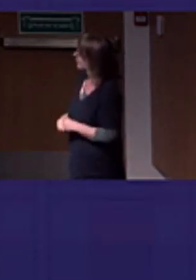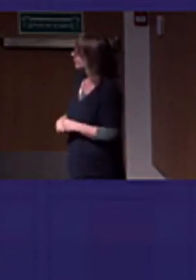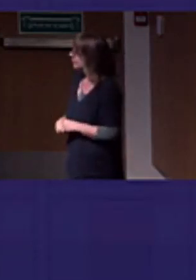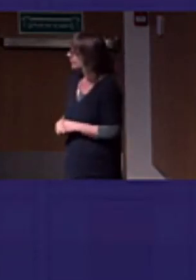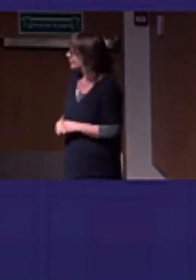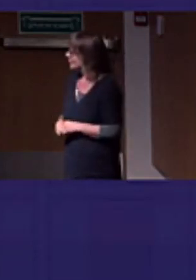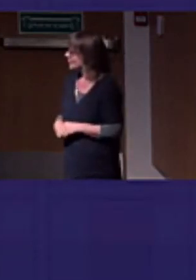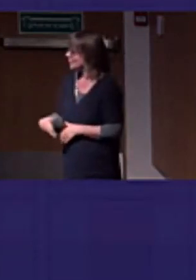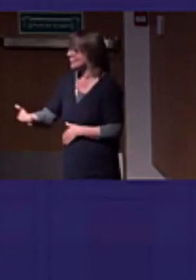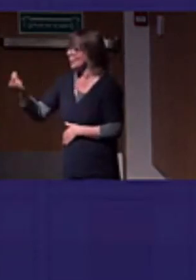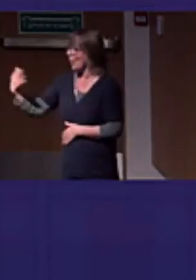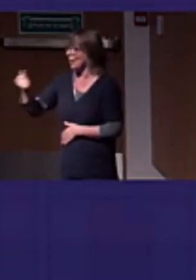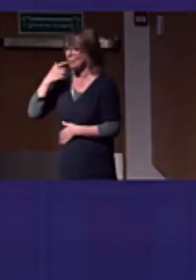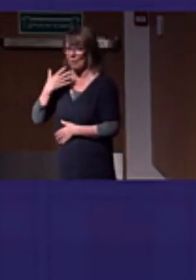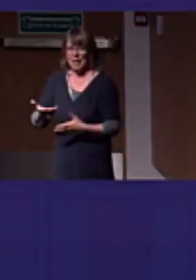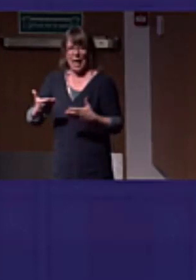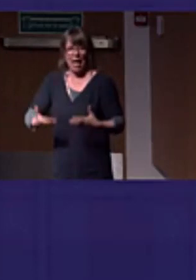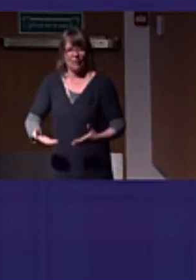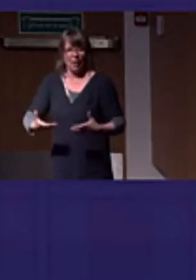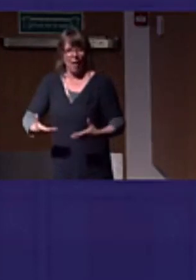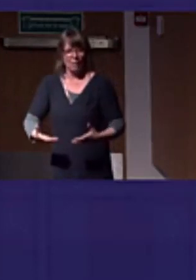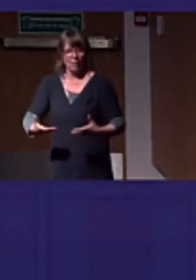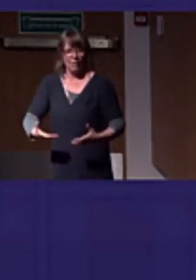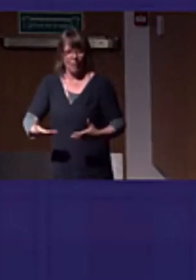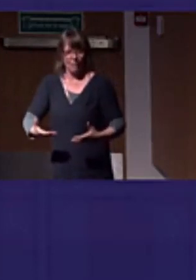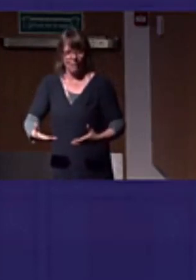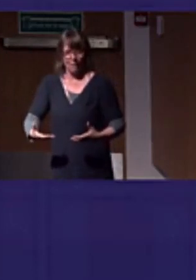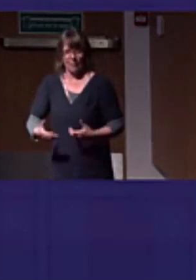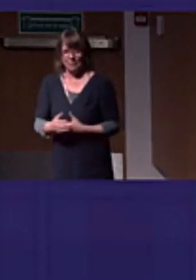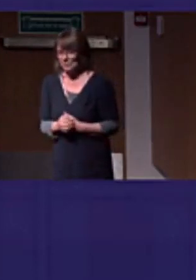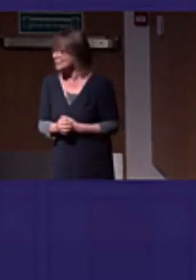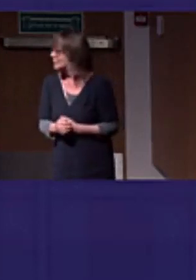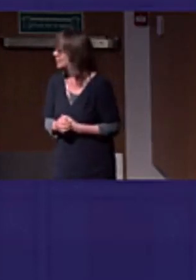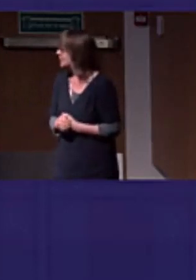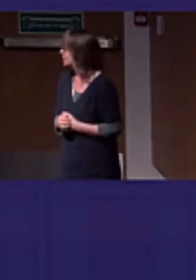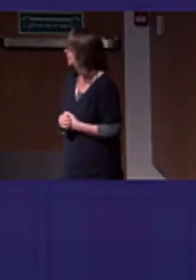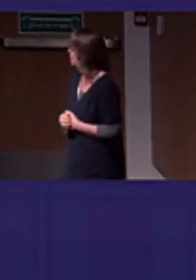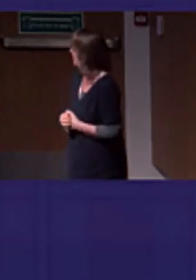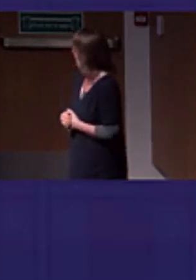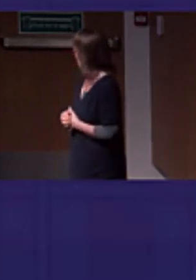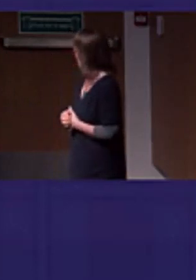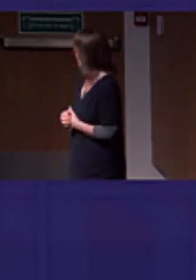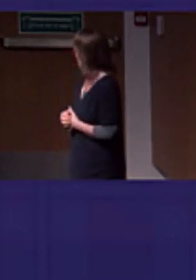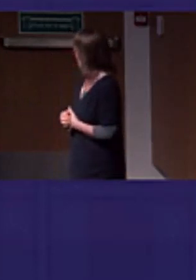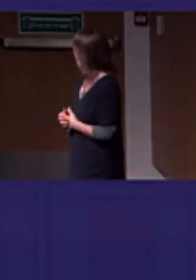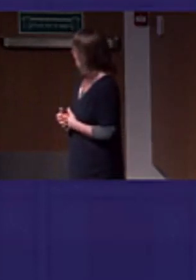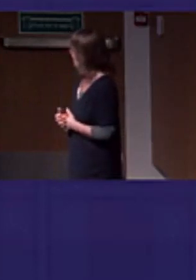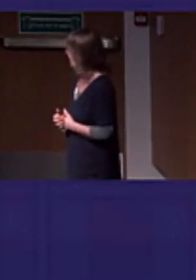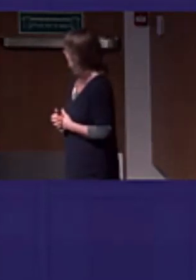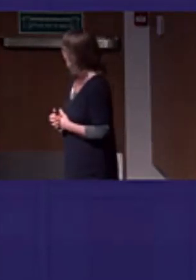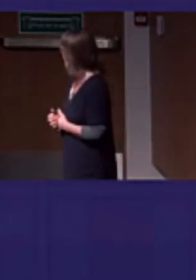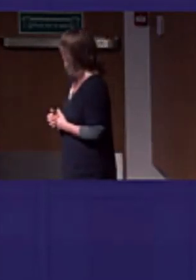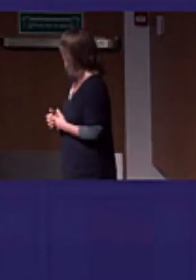Come on up here. It weighs a ton, so you have to take it with you. Okay. Good luck smuggling this. It is now your problem.